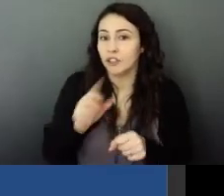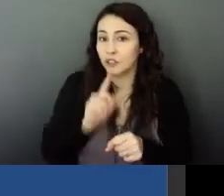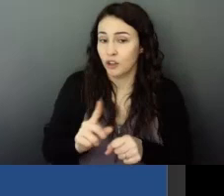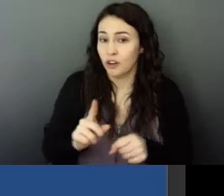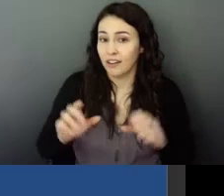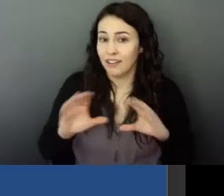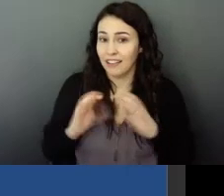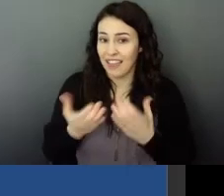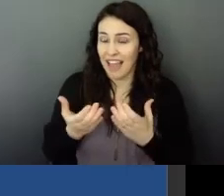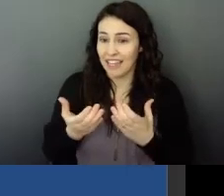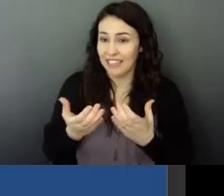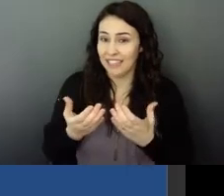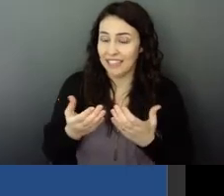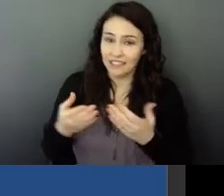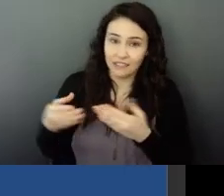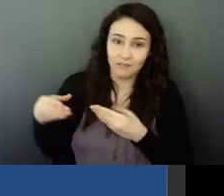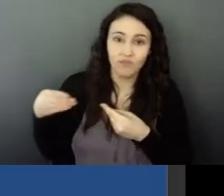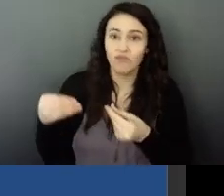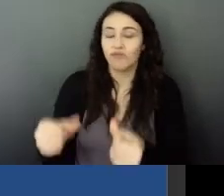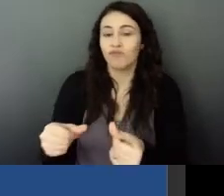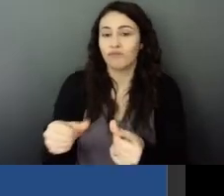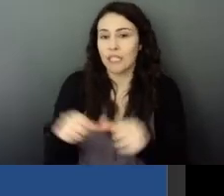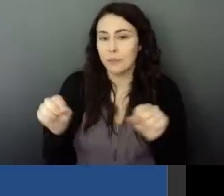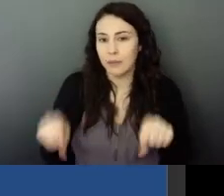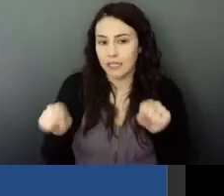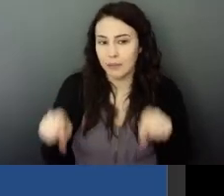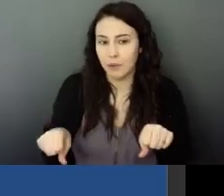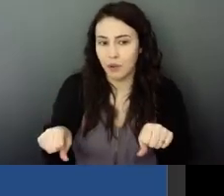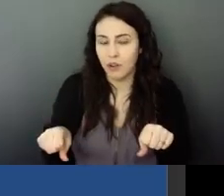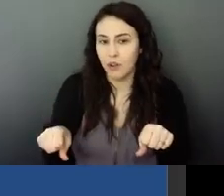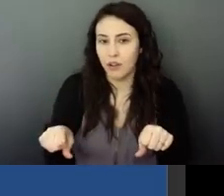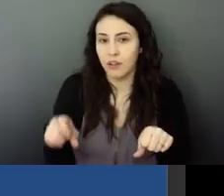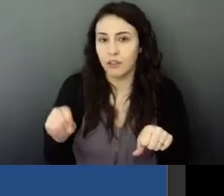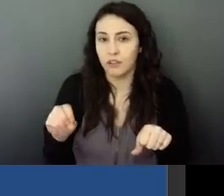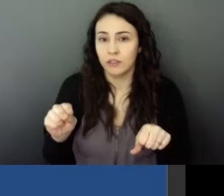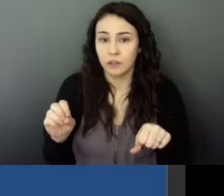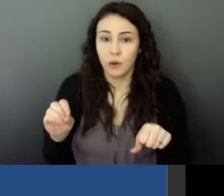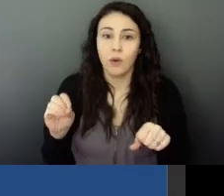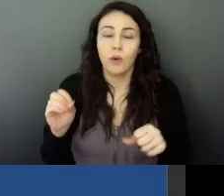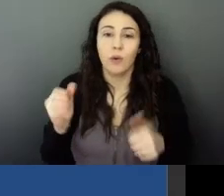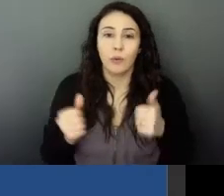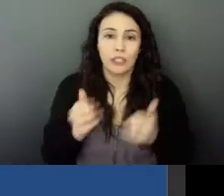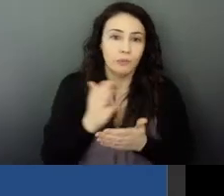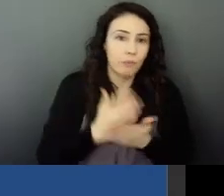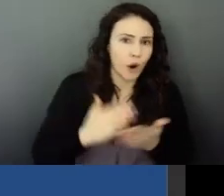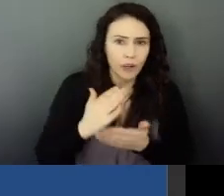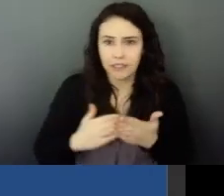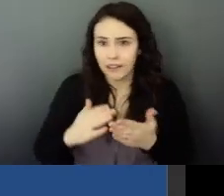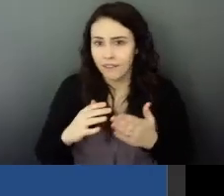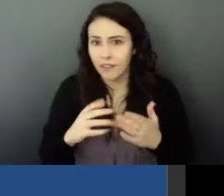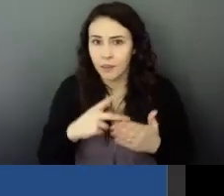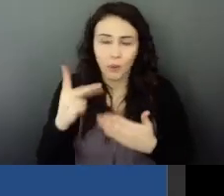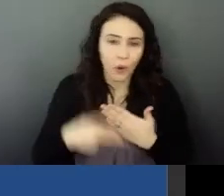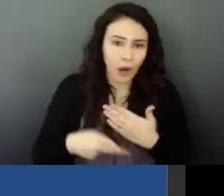as effective as they can be. And so what parts of the program could